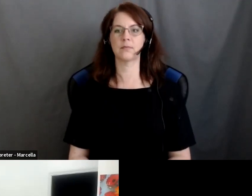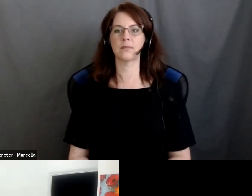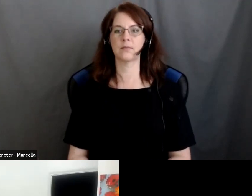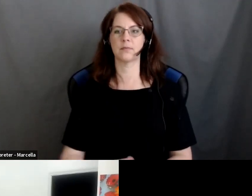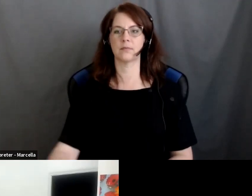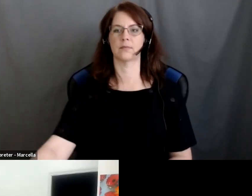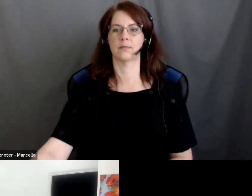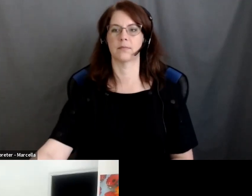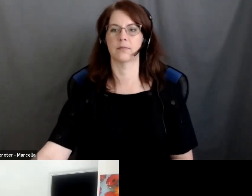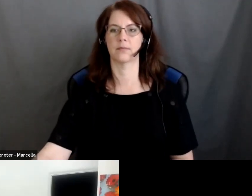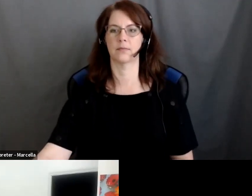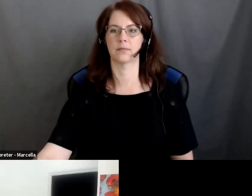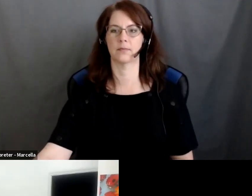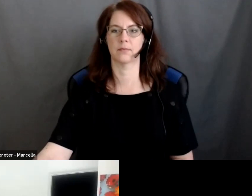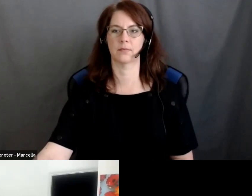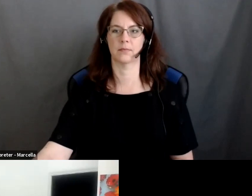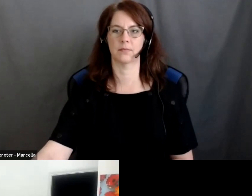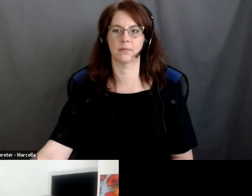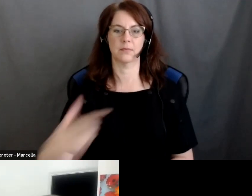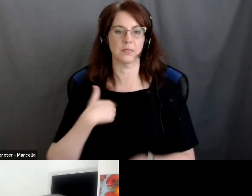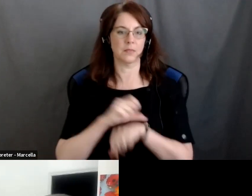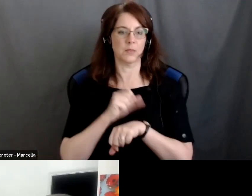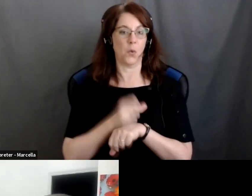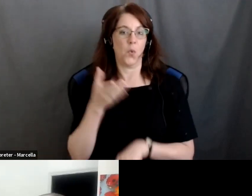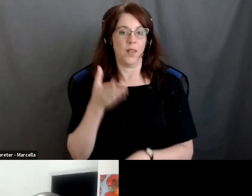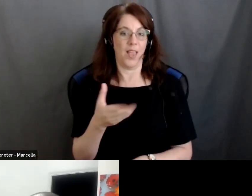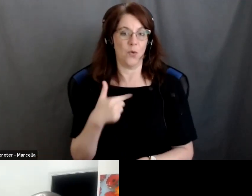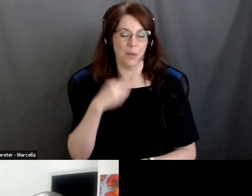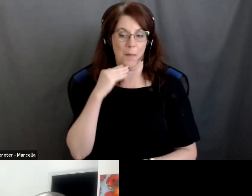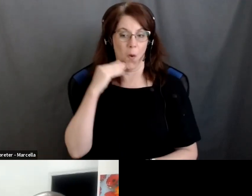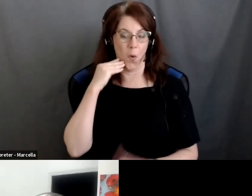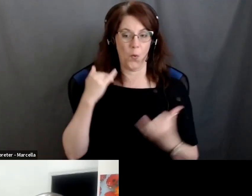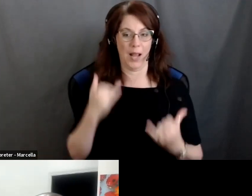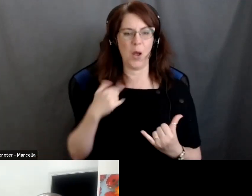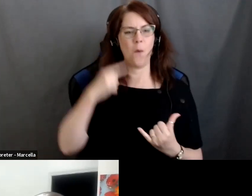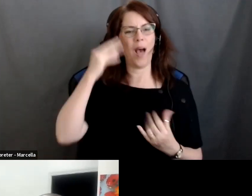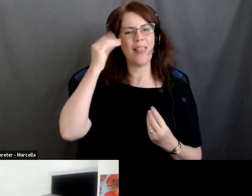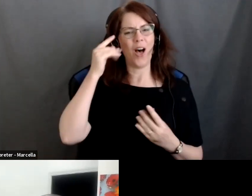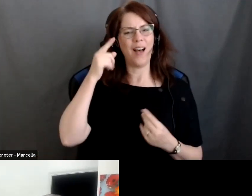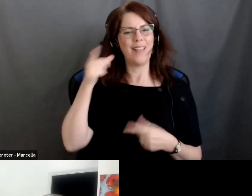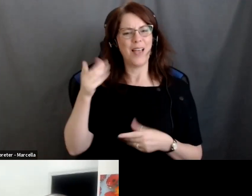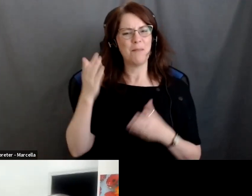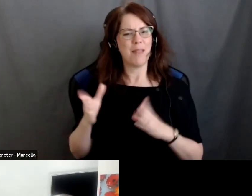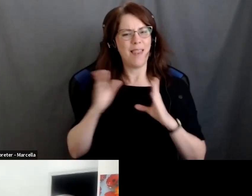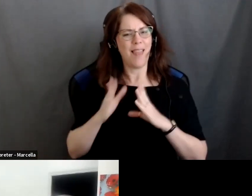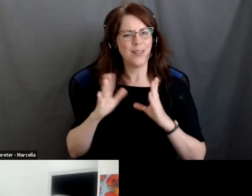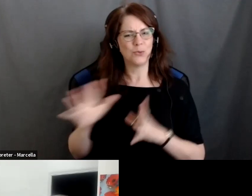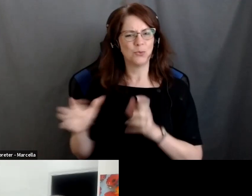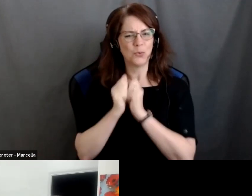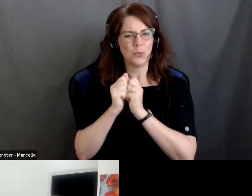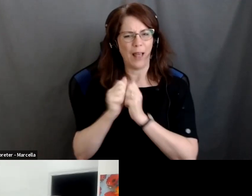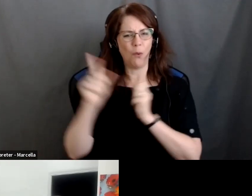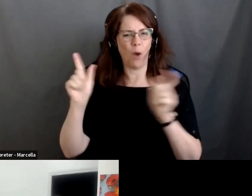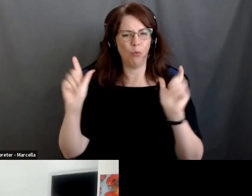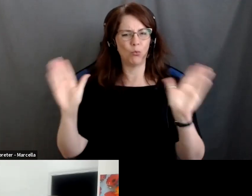Yeah, that's where I work at, and I'm at home right now, so I can't. I think they were all gonna get together in the room to see